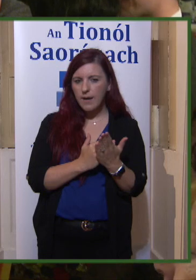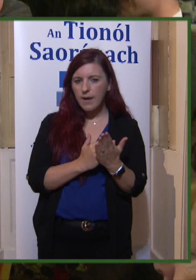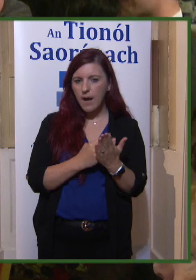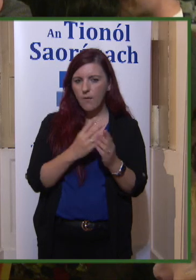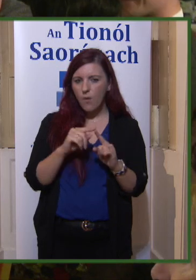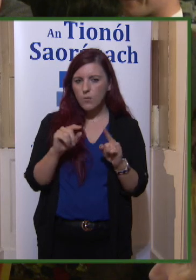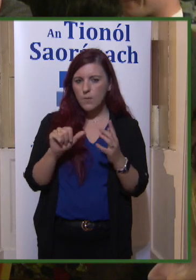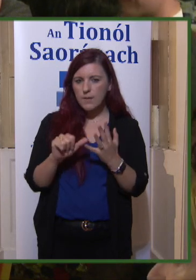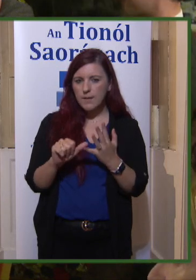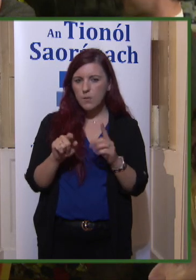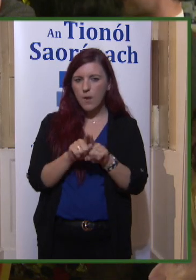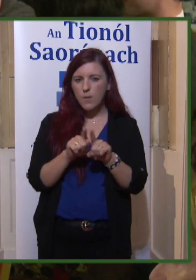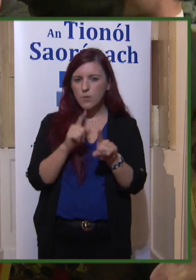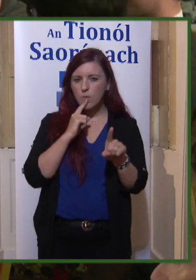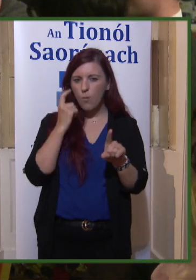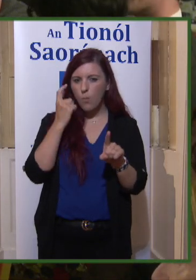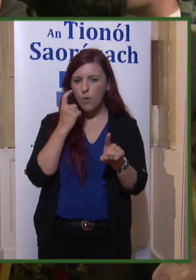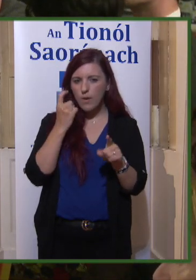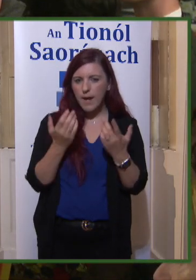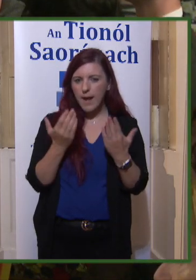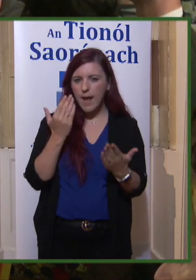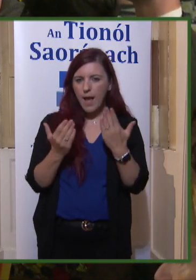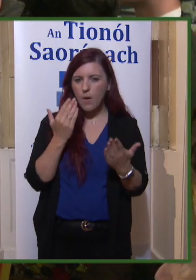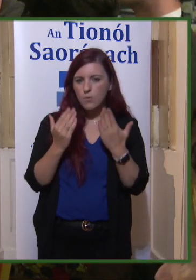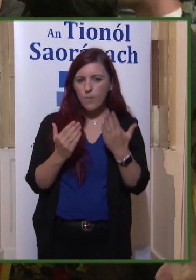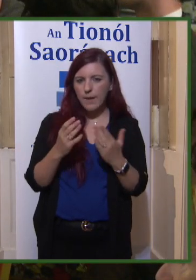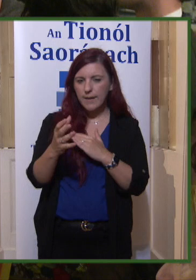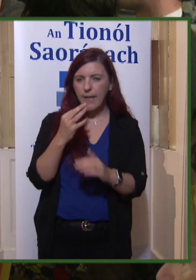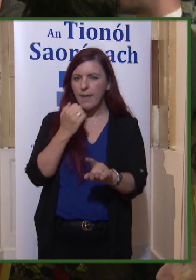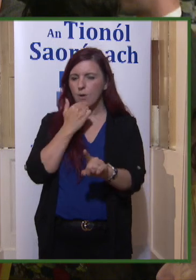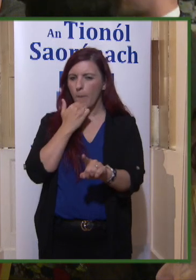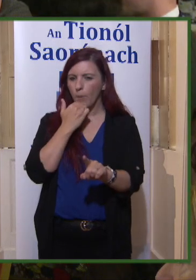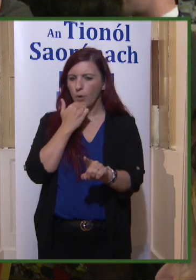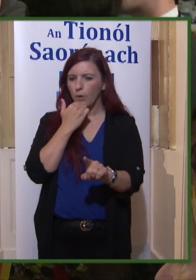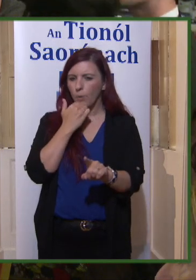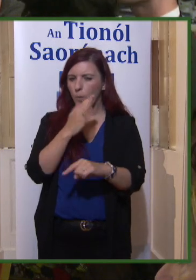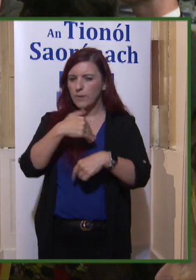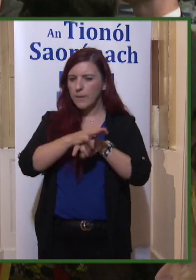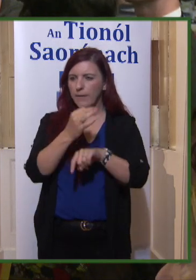Dublin. And my question is, how do we arrive at that figure of 100?